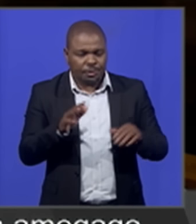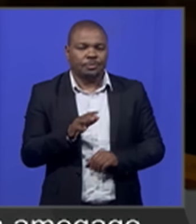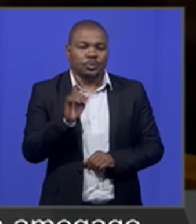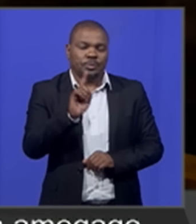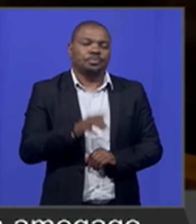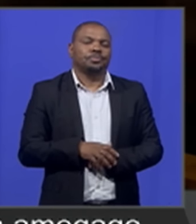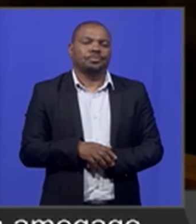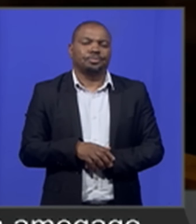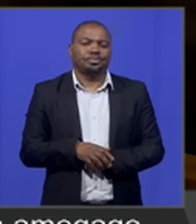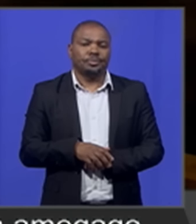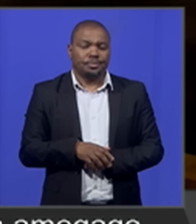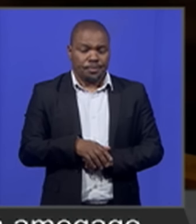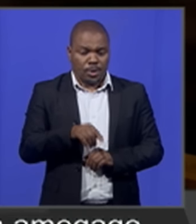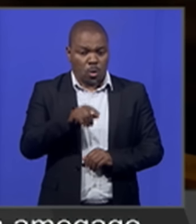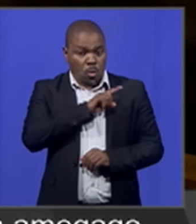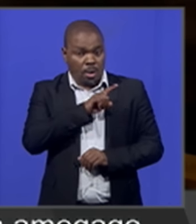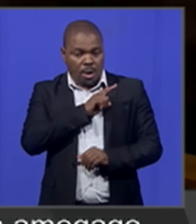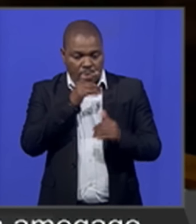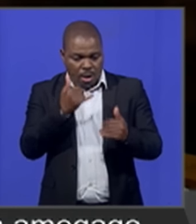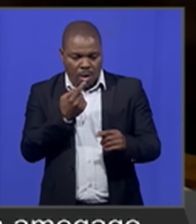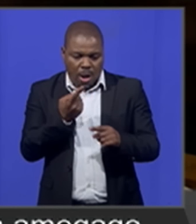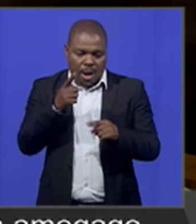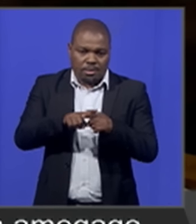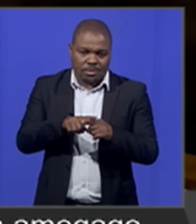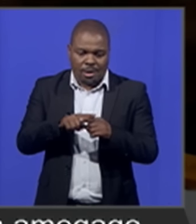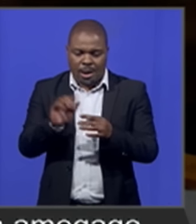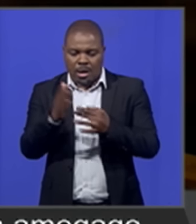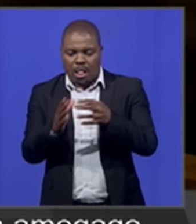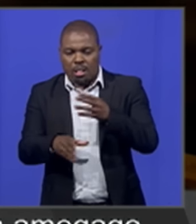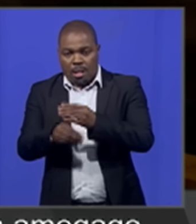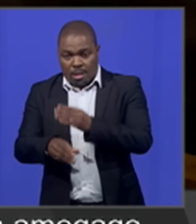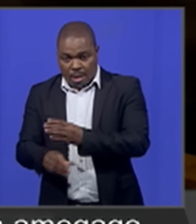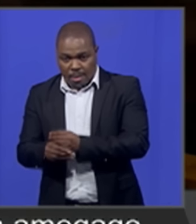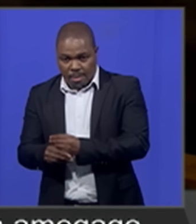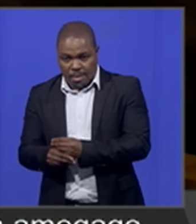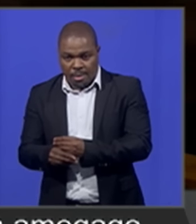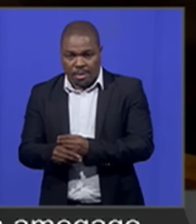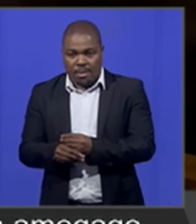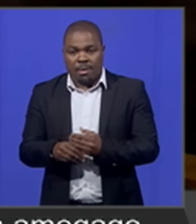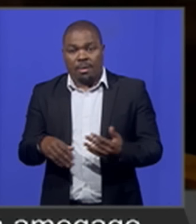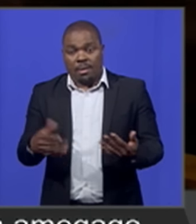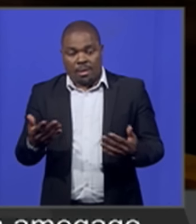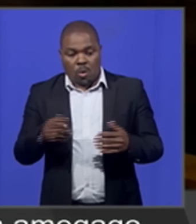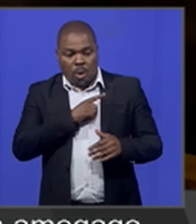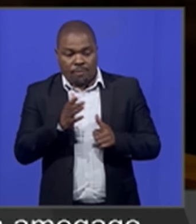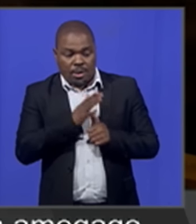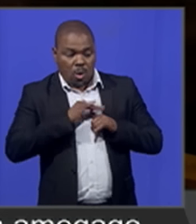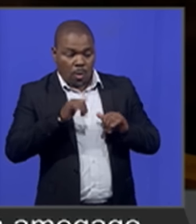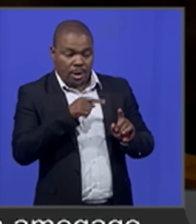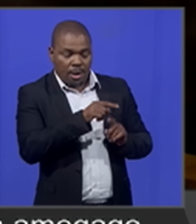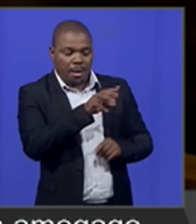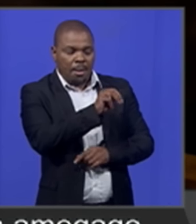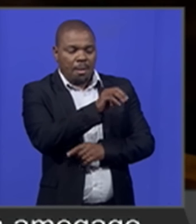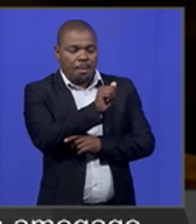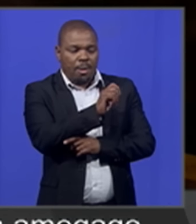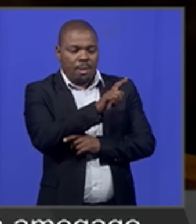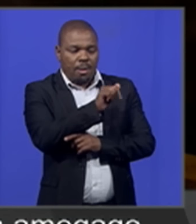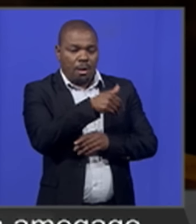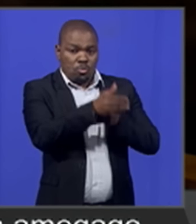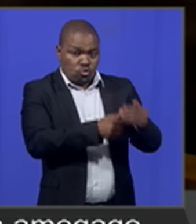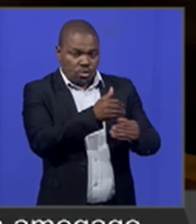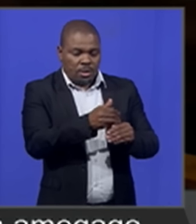that because of the additional charges that may arise pending that outcome, we would only